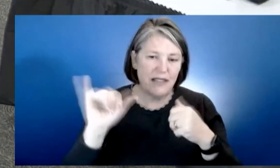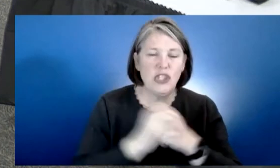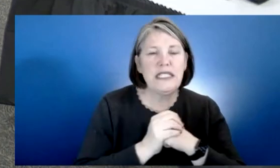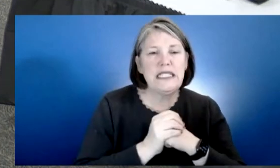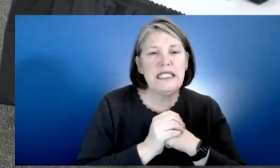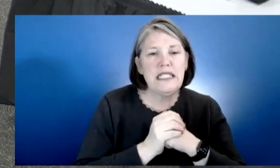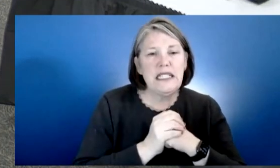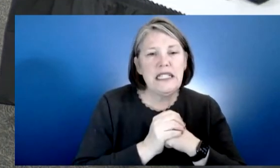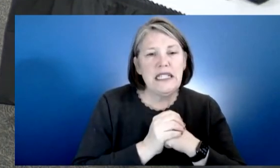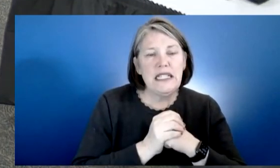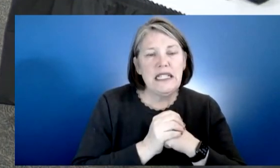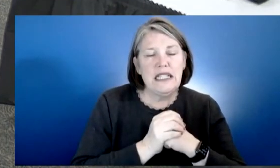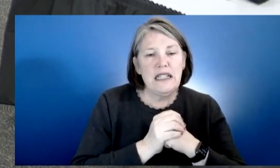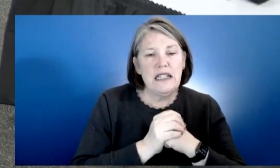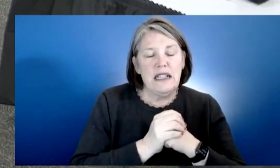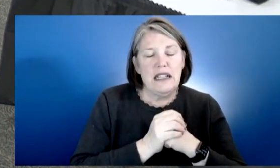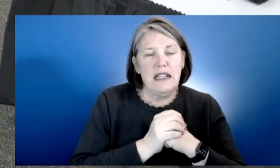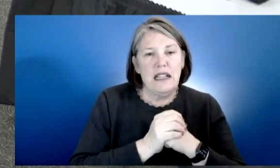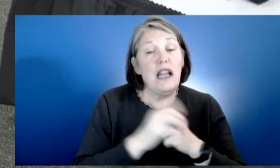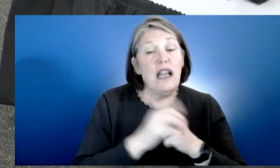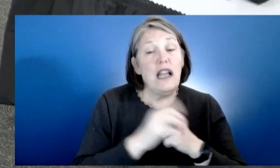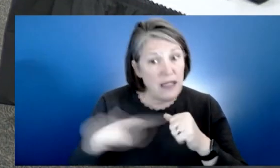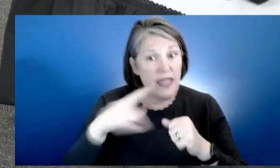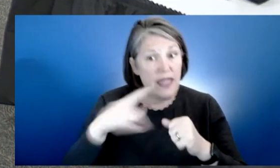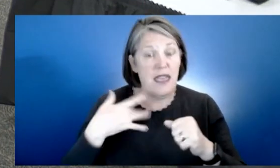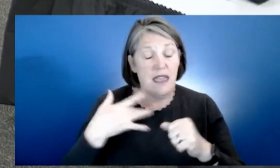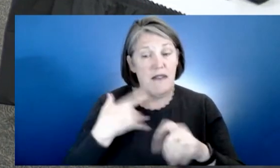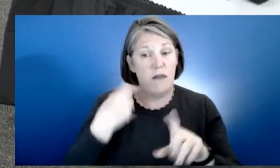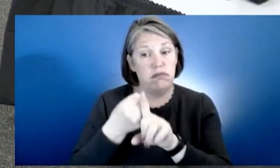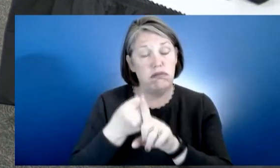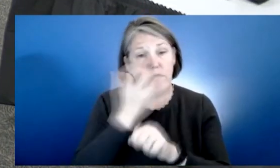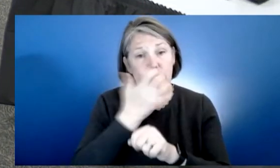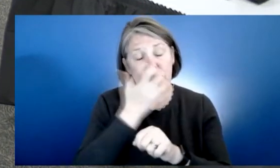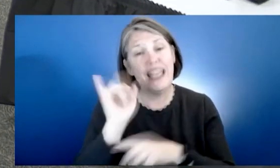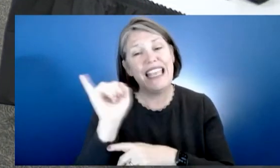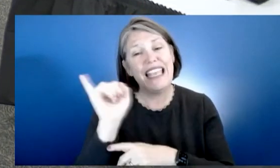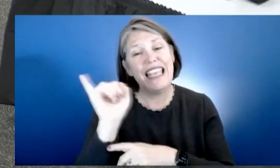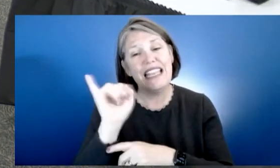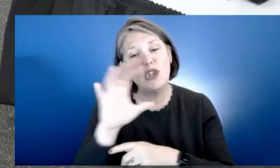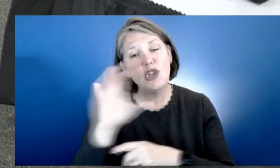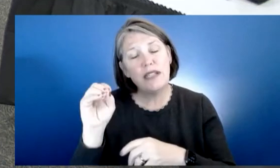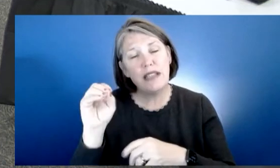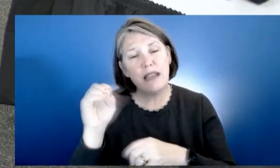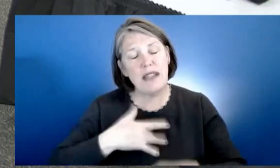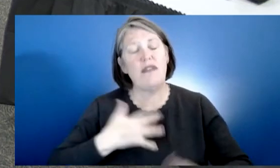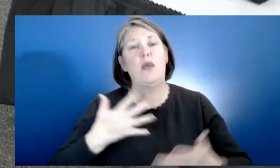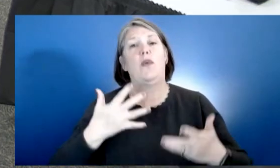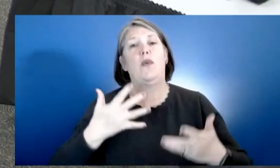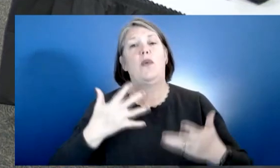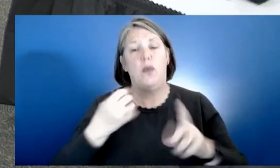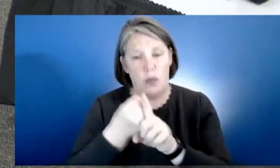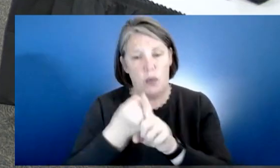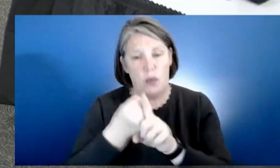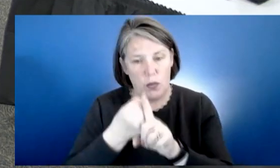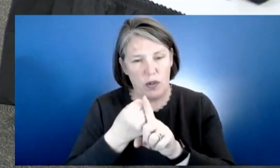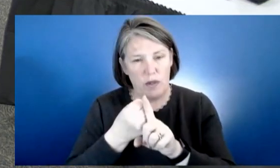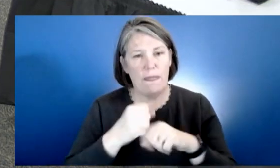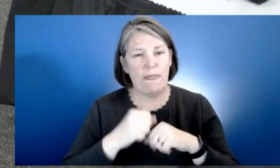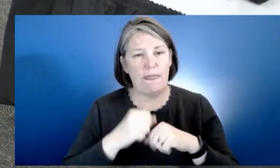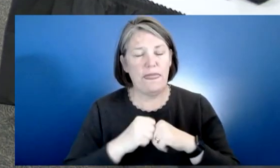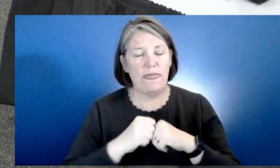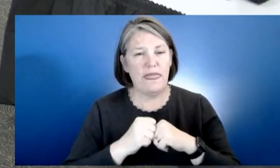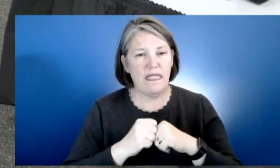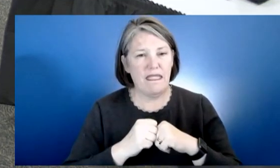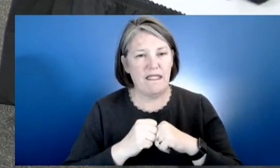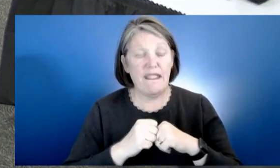are feeling the hit. The insurance companies are feeling a hit, and their actuaries do numbers